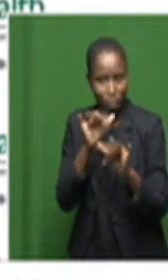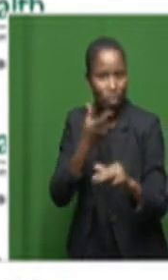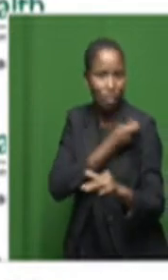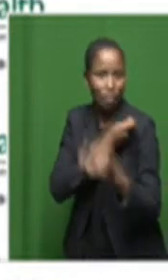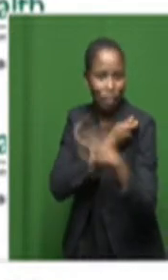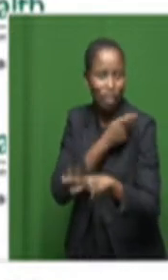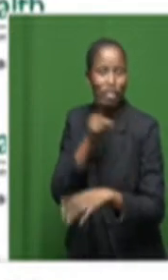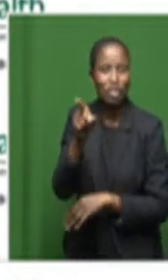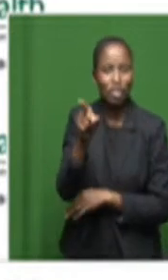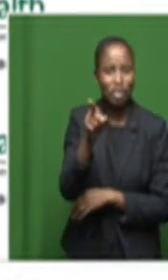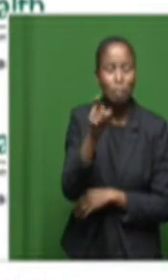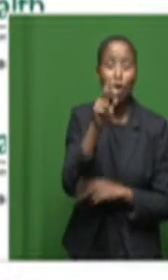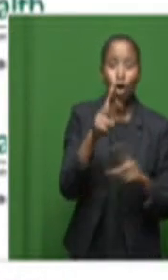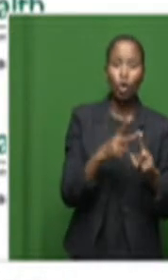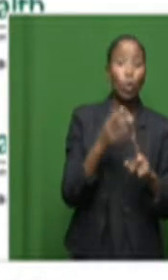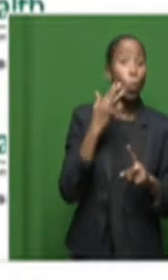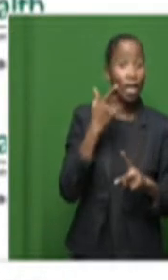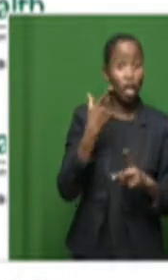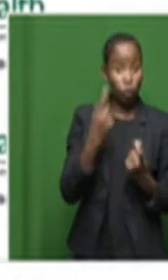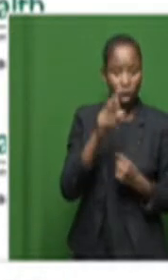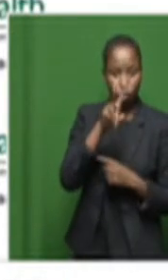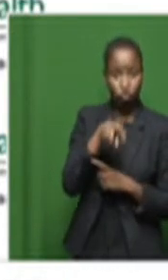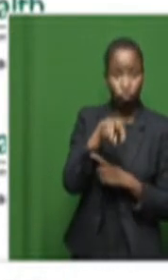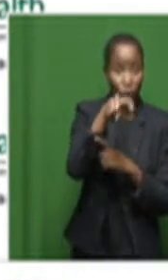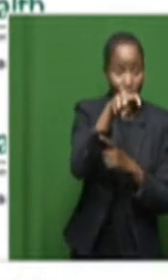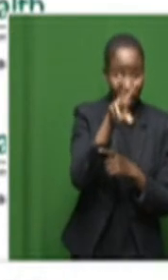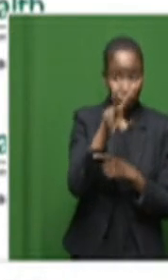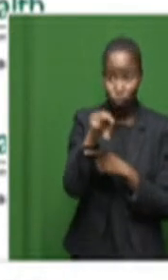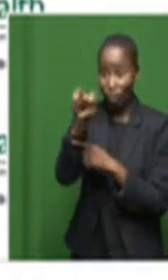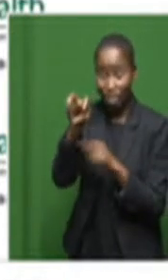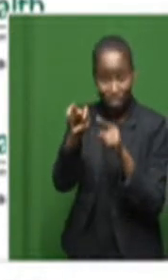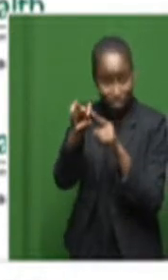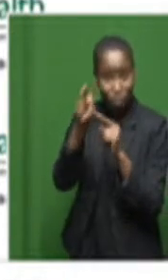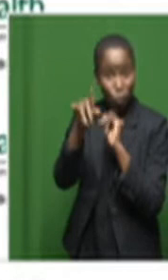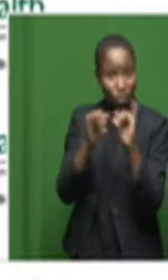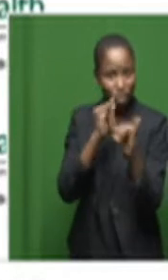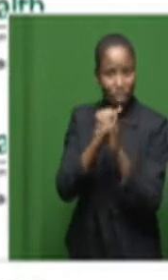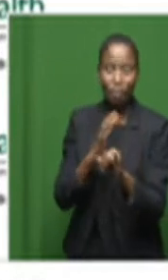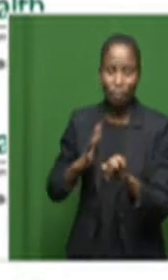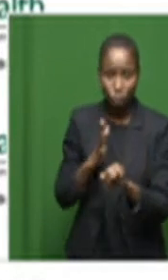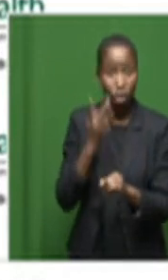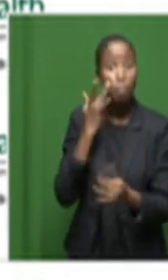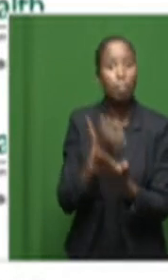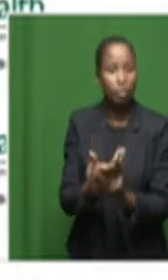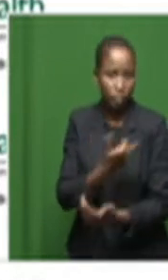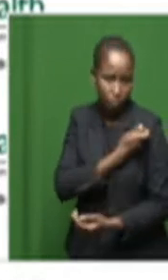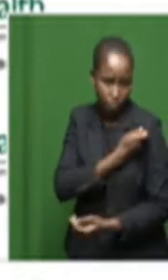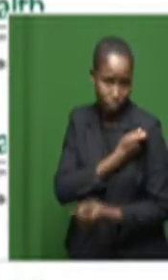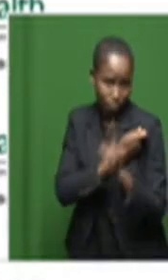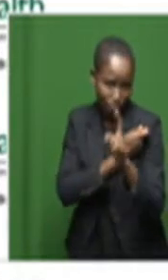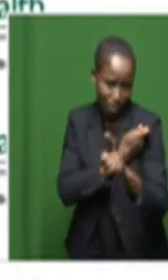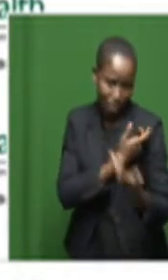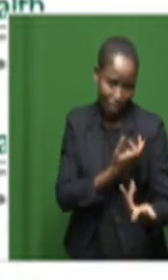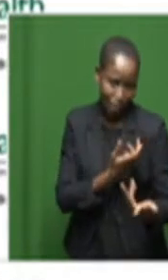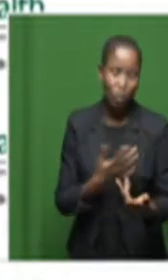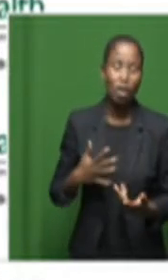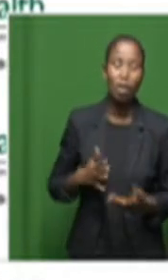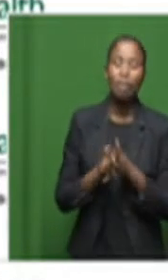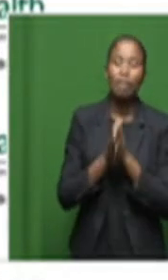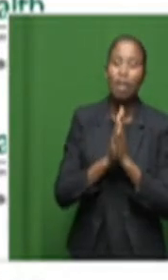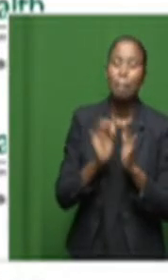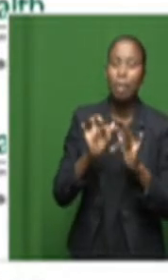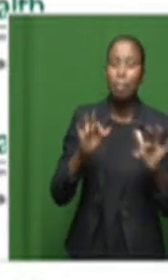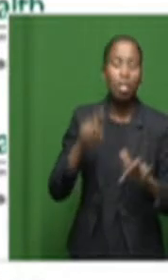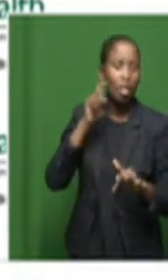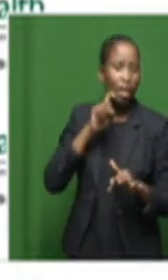traveling, especially international travel. So we urge all South Africans who are 35 years and older to please come forward and